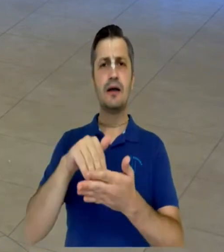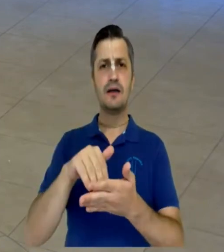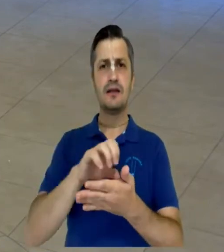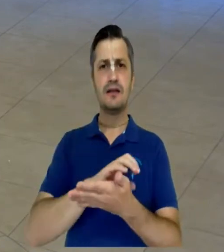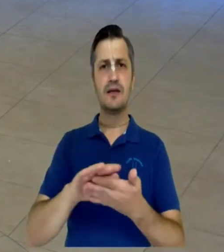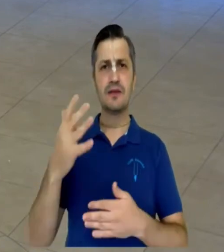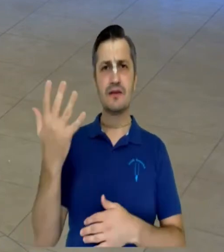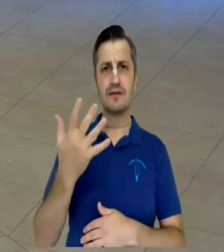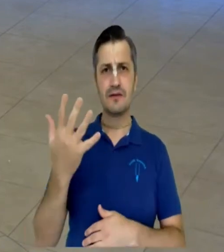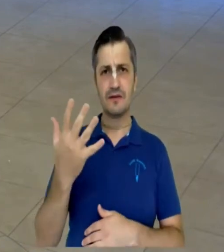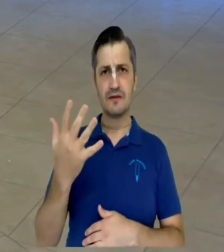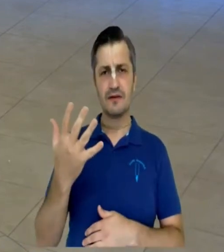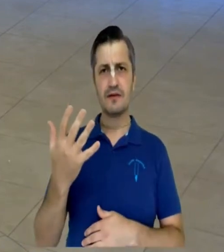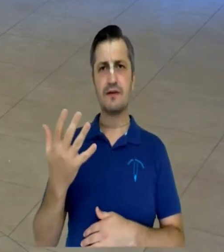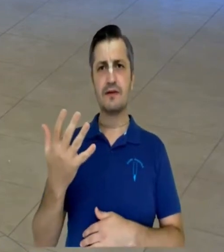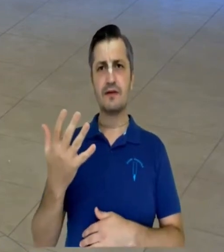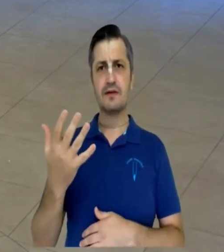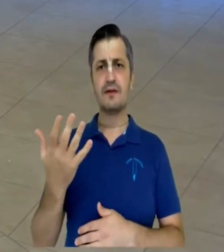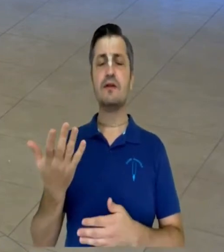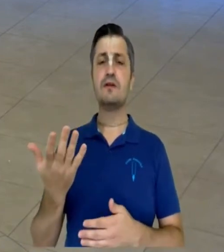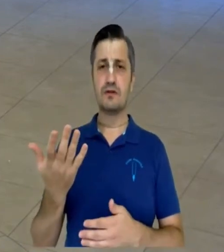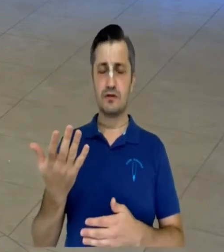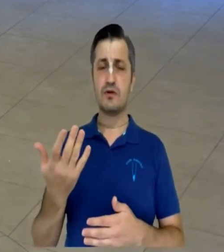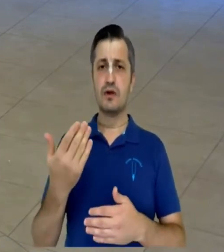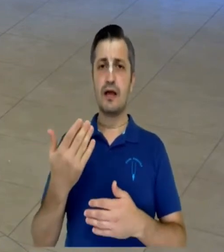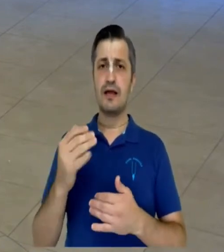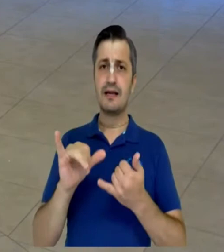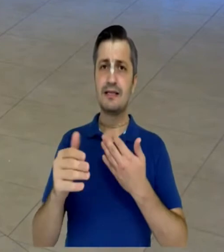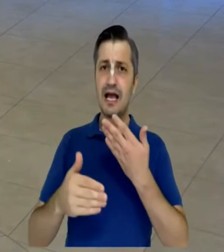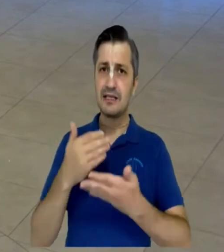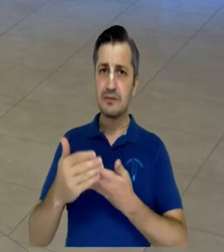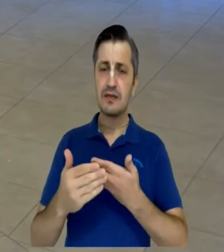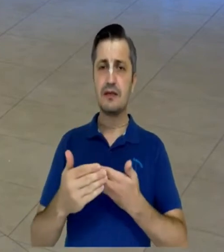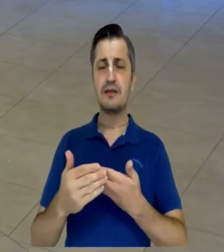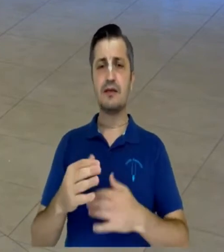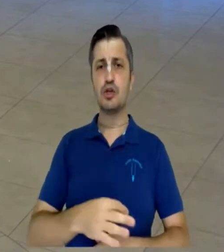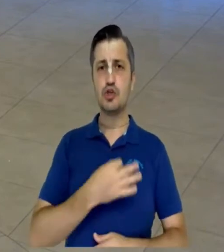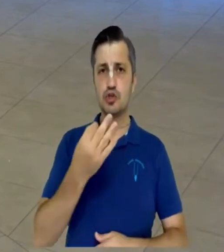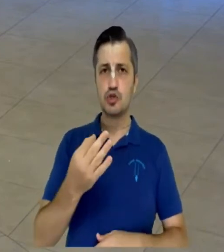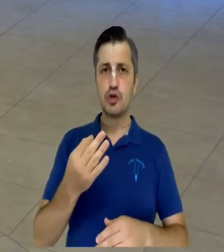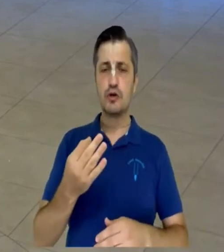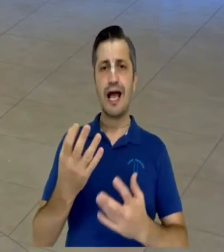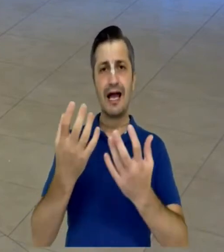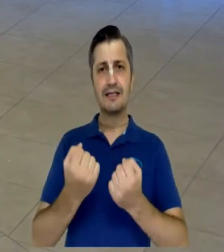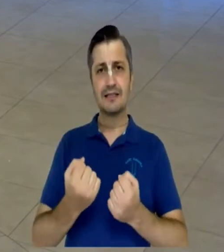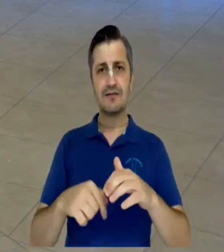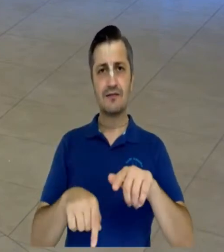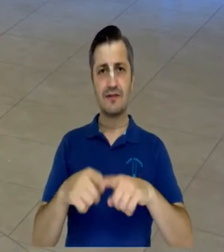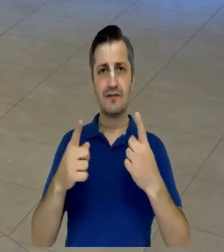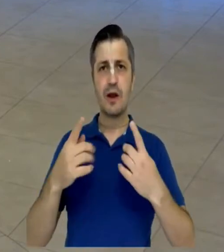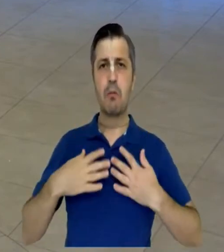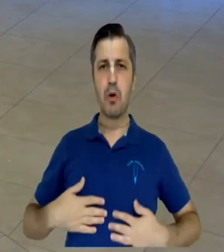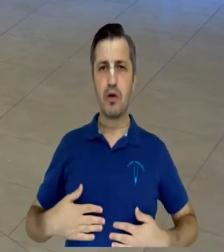bodies according to the consciousness and choices that one has made in this lifetime, and we take another body.